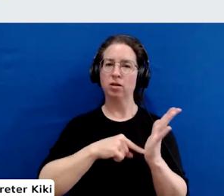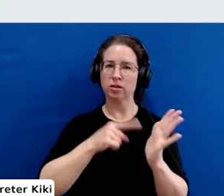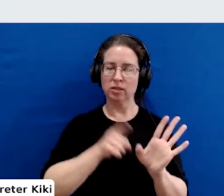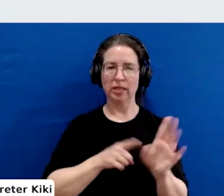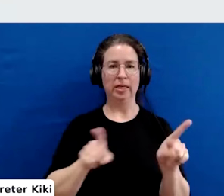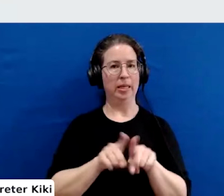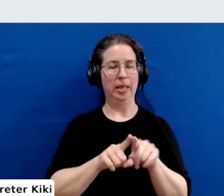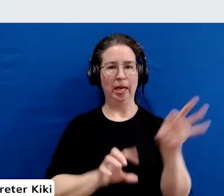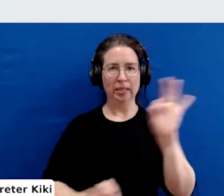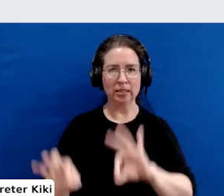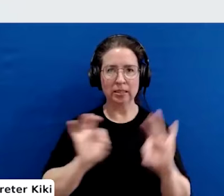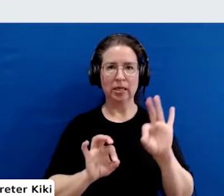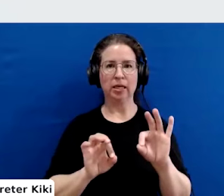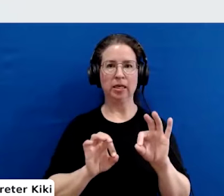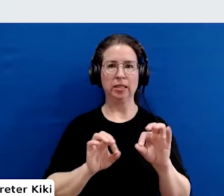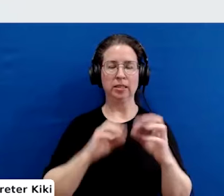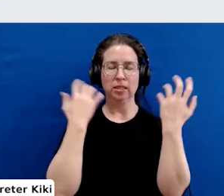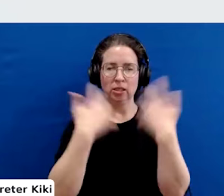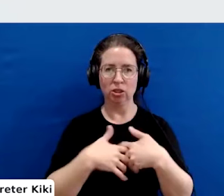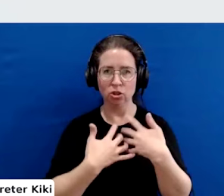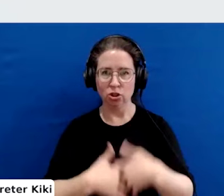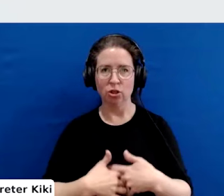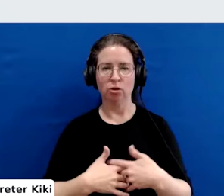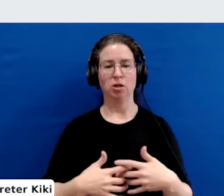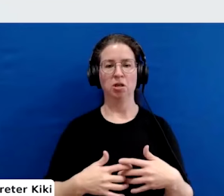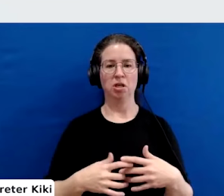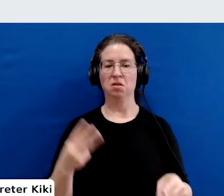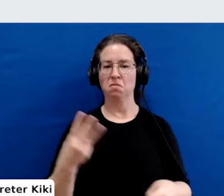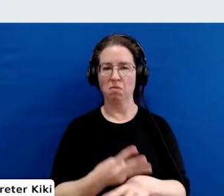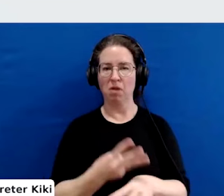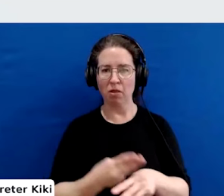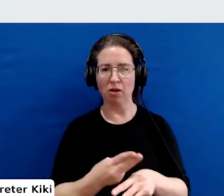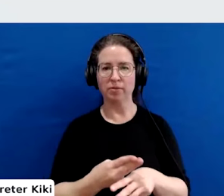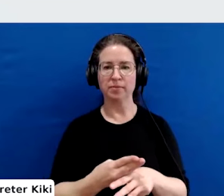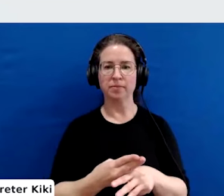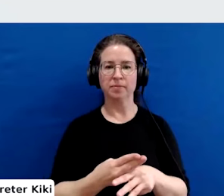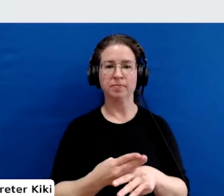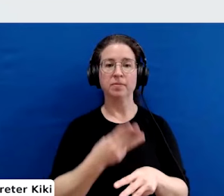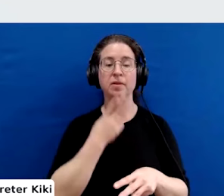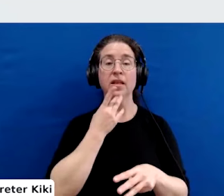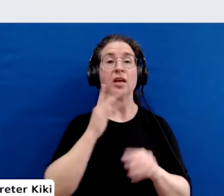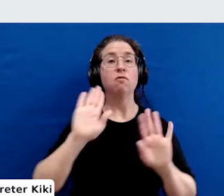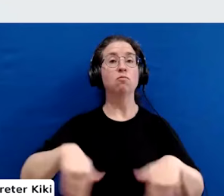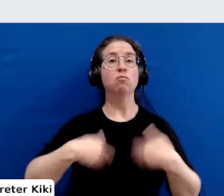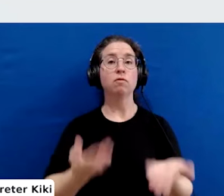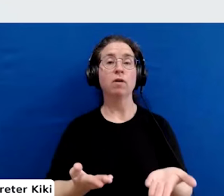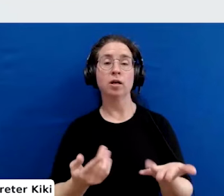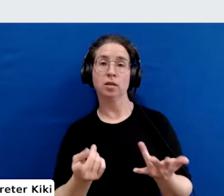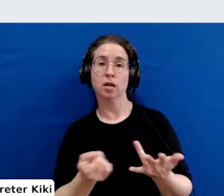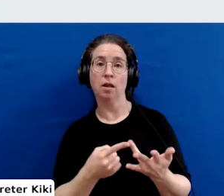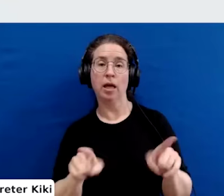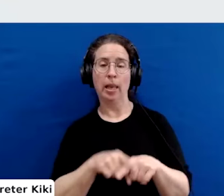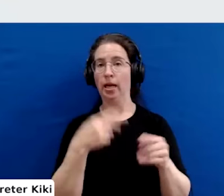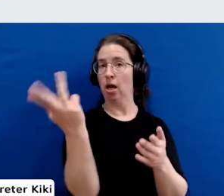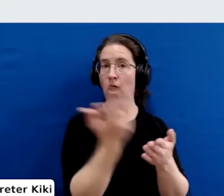mathematics. Students planning to undertake degrees administered by non-STEM faculties, such as the Faculty of